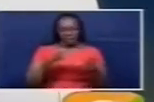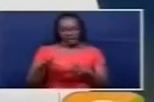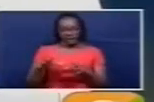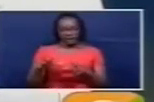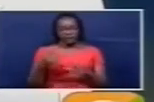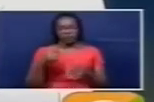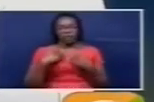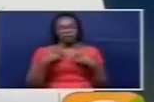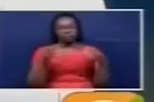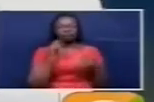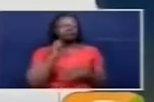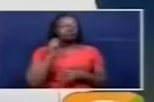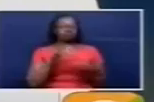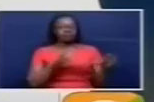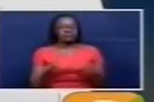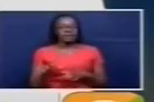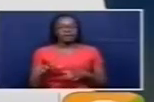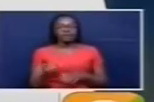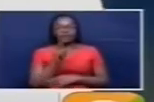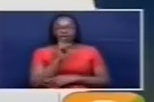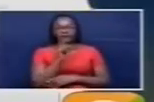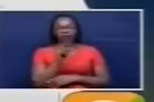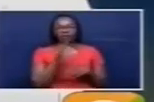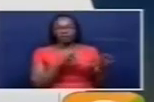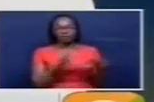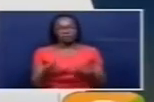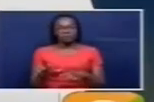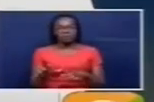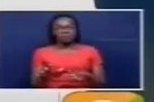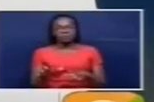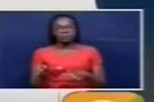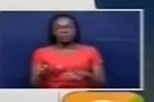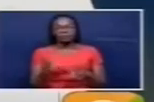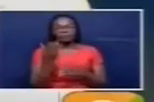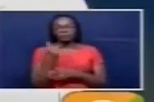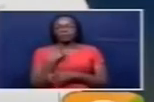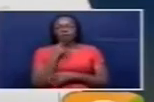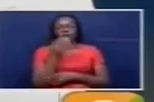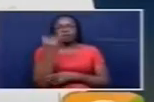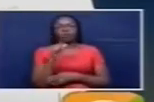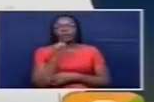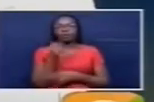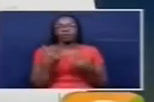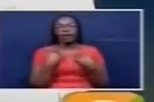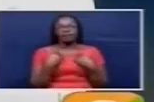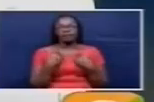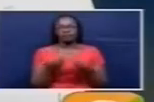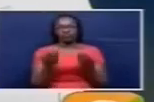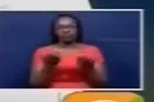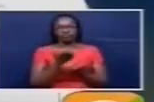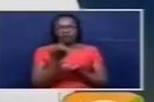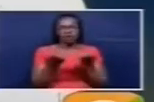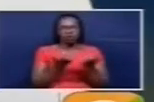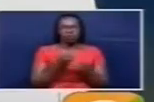have Gikomba, we have Ngara markets. Why do they close in the evening? Why can't we have Nairobi as a 24-hour economy? Why don't we ensure that